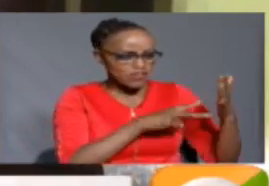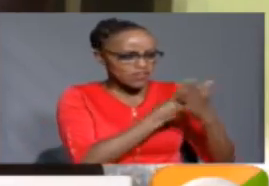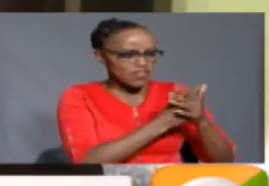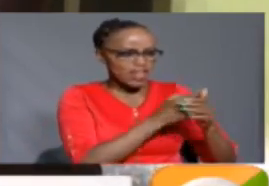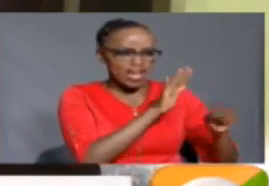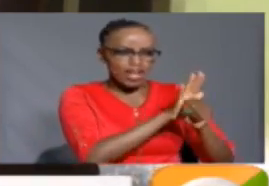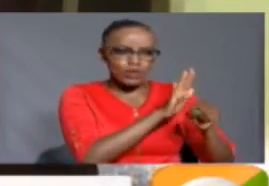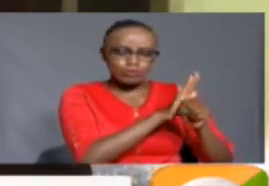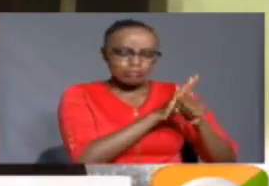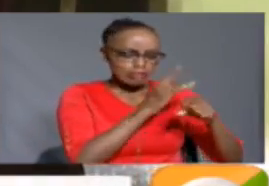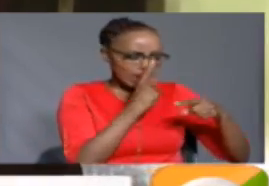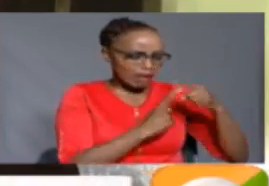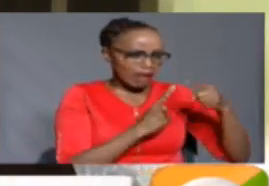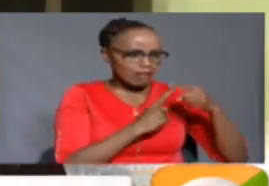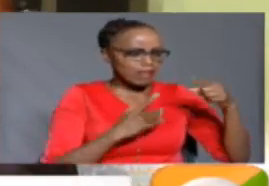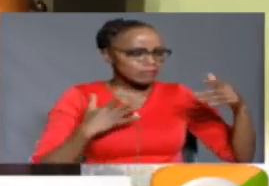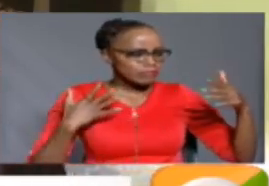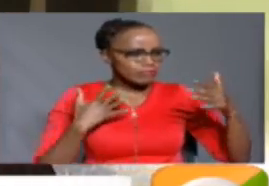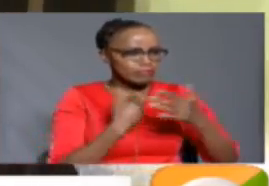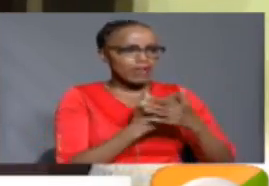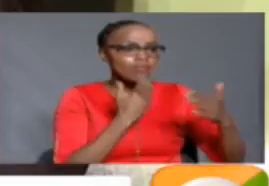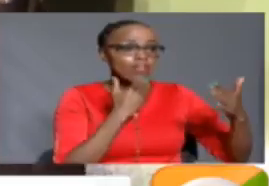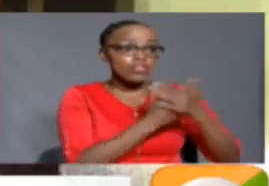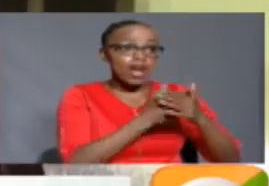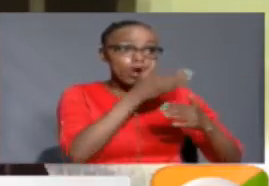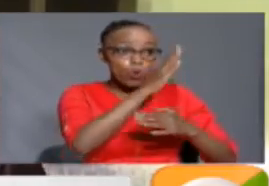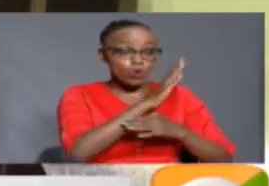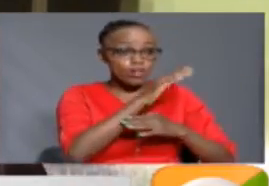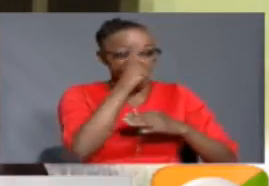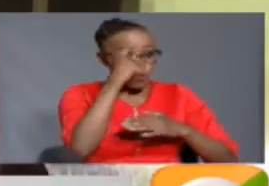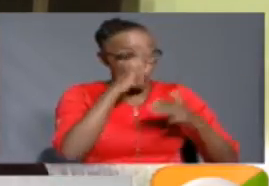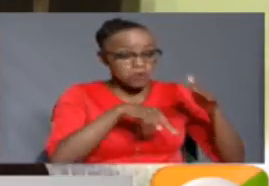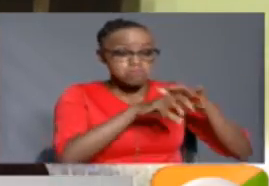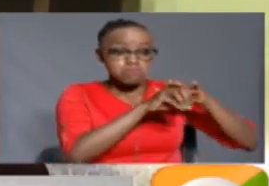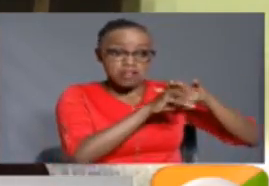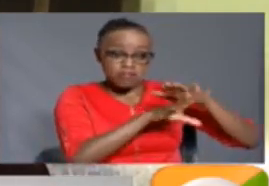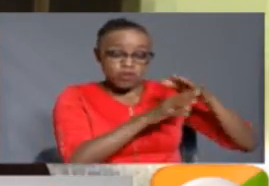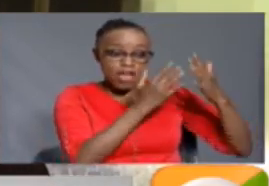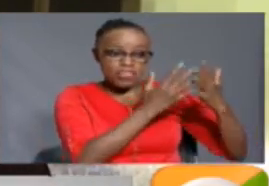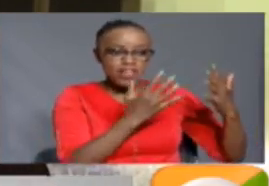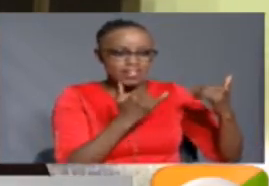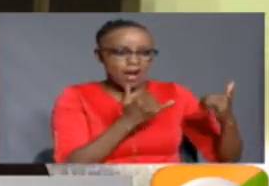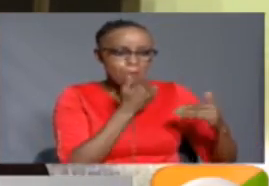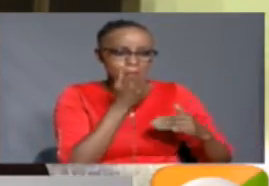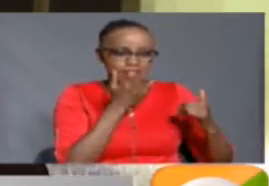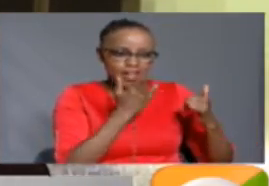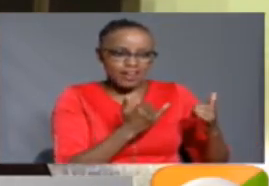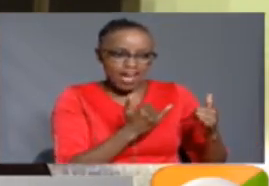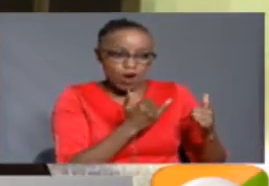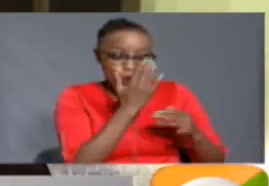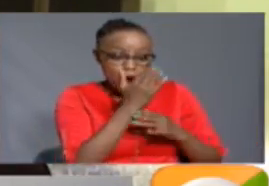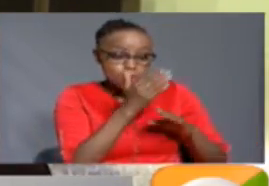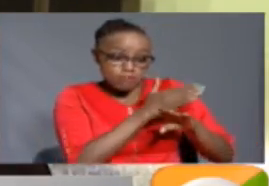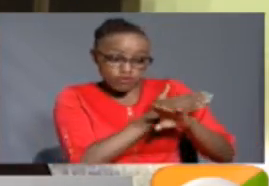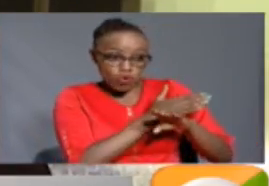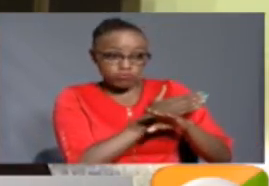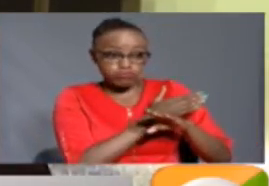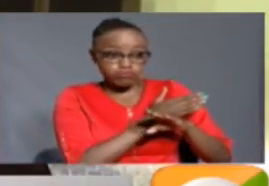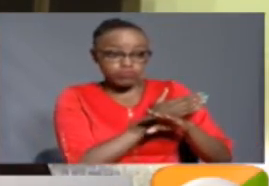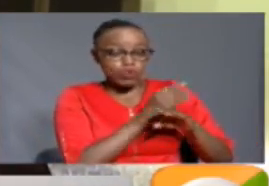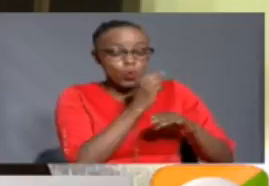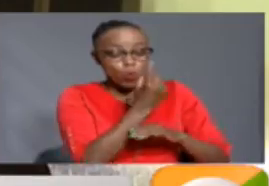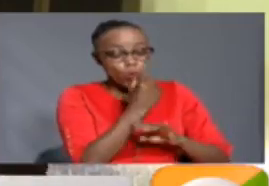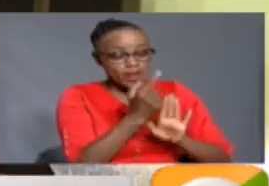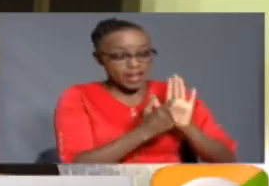years. And thank God for devolution. Things are much better now than the way they were. Let me give